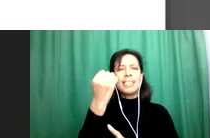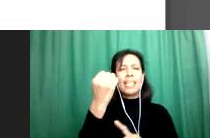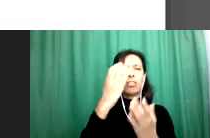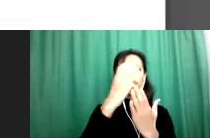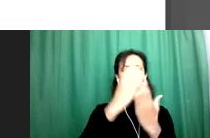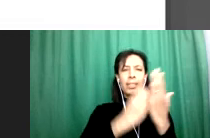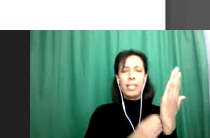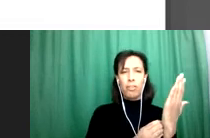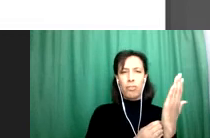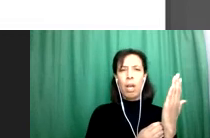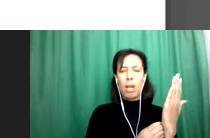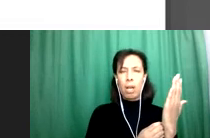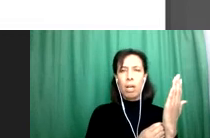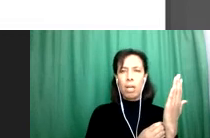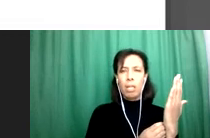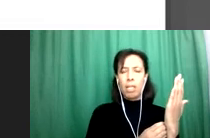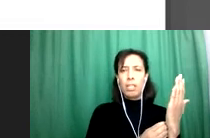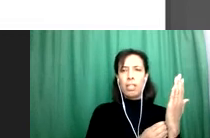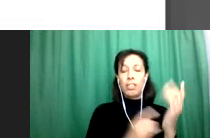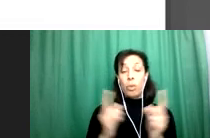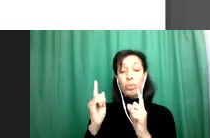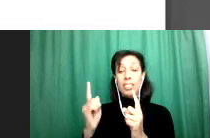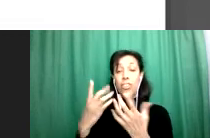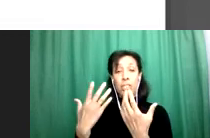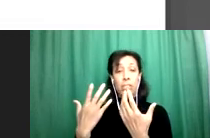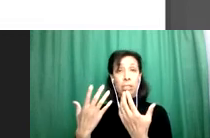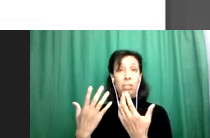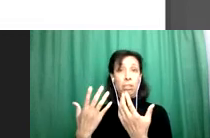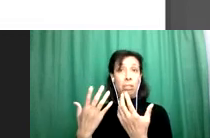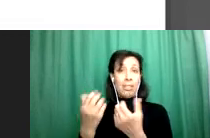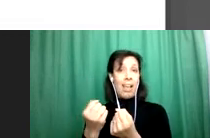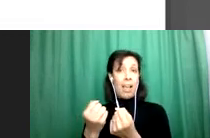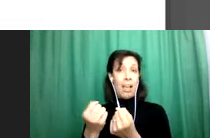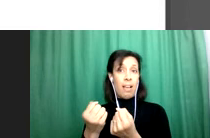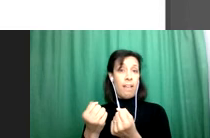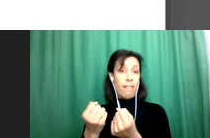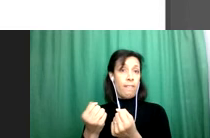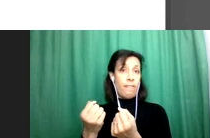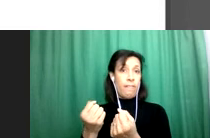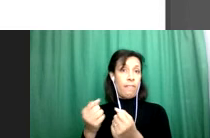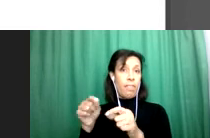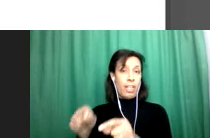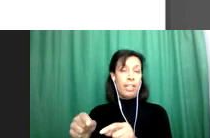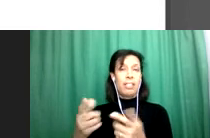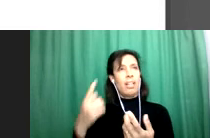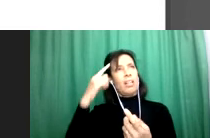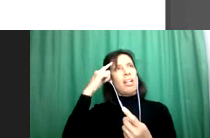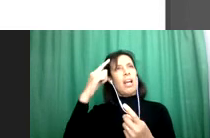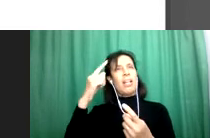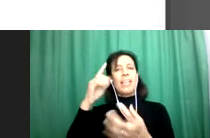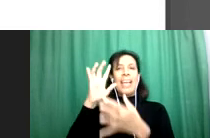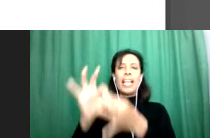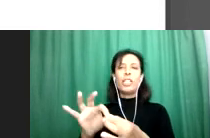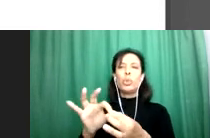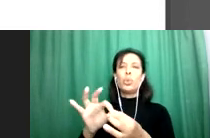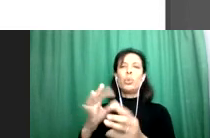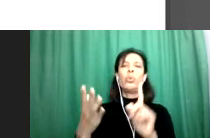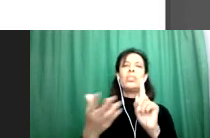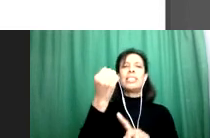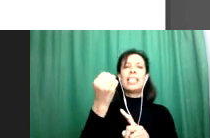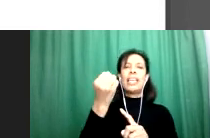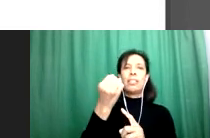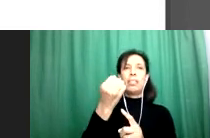tool that teachers use when giving feedback to pupils. The success criteria tells the pupils,